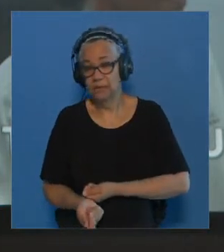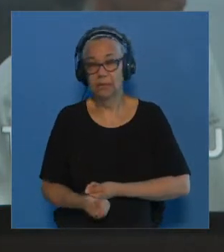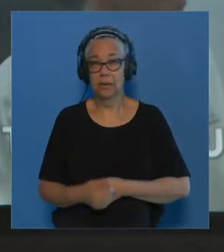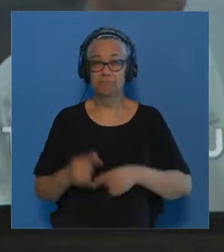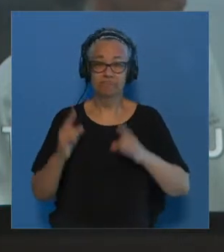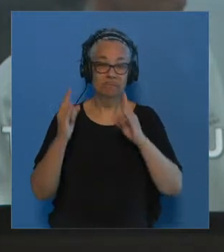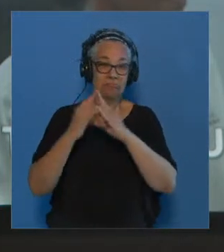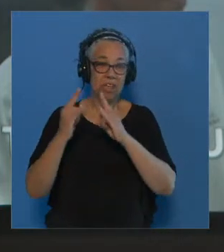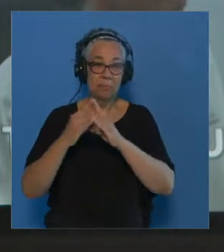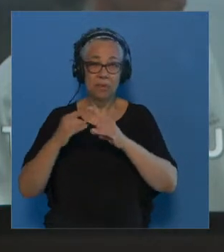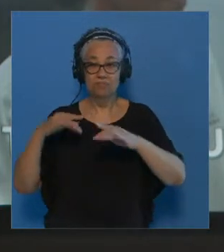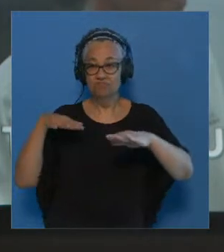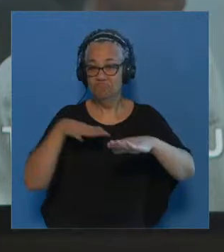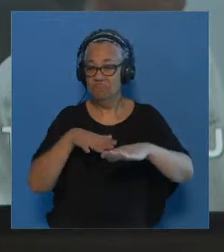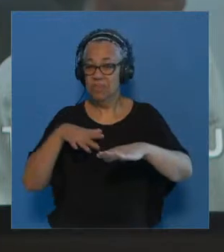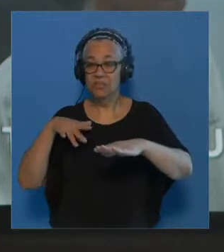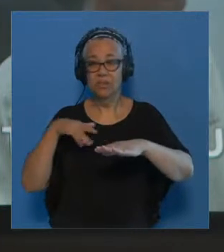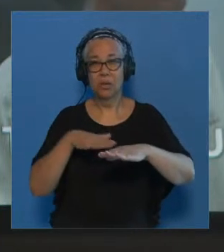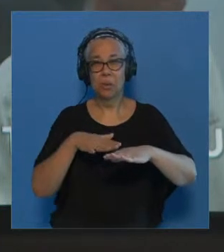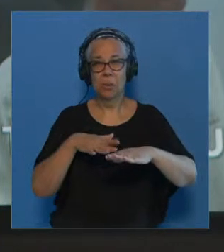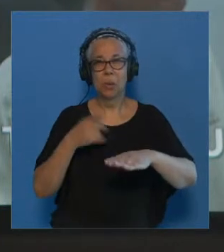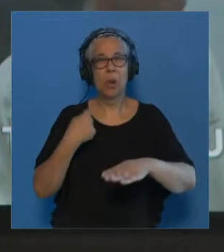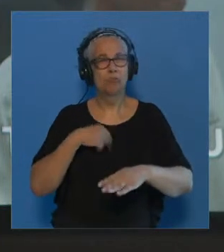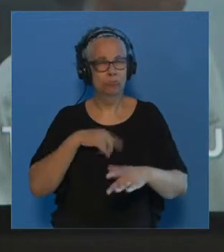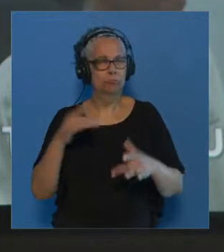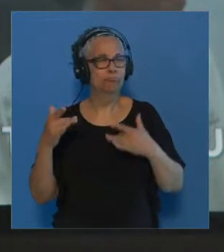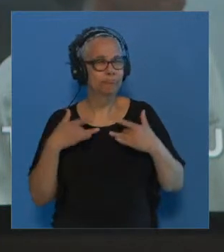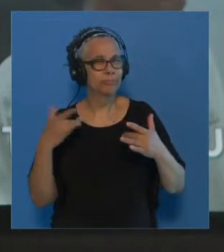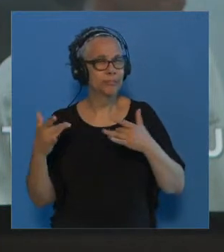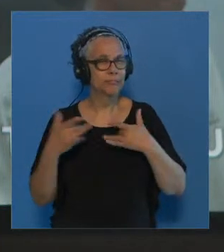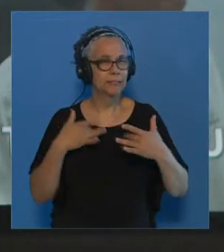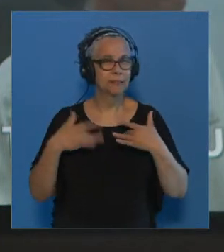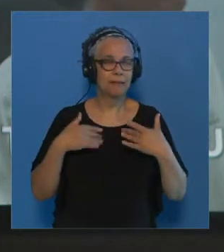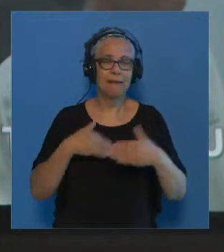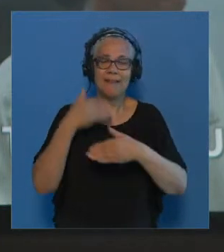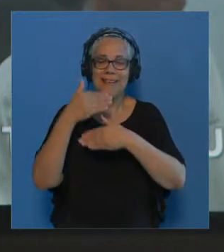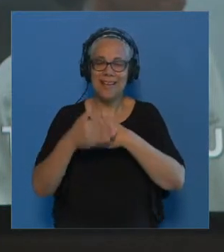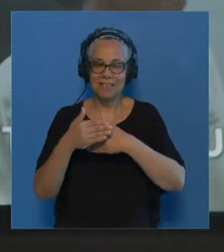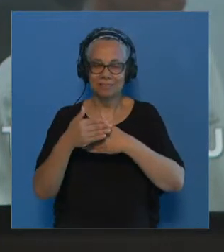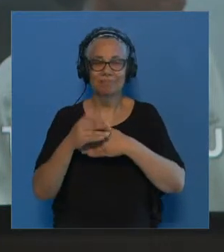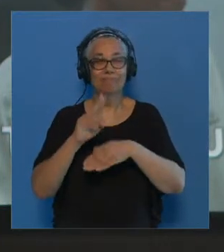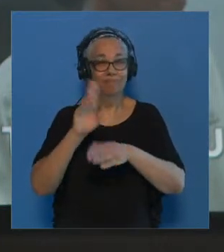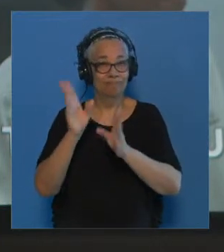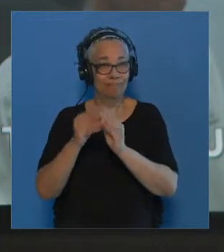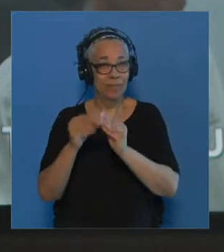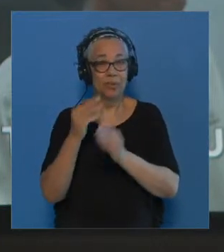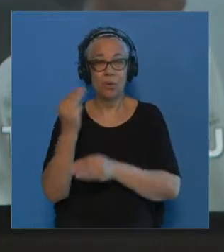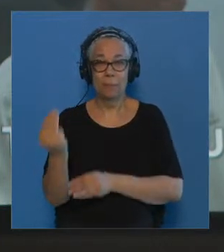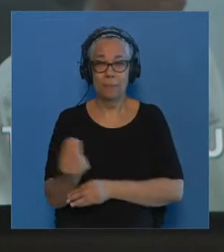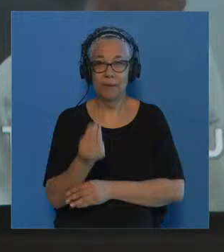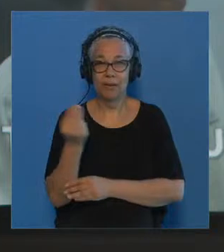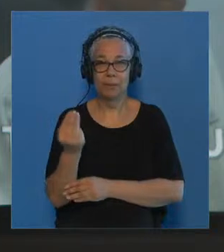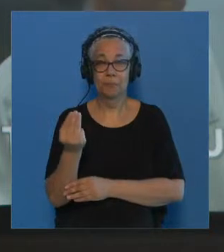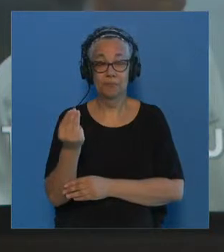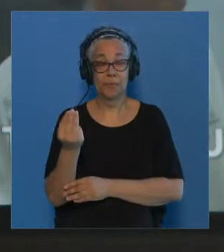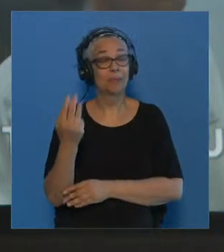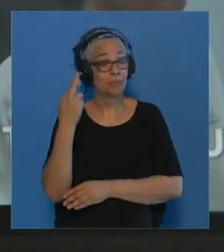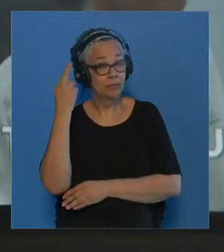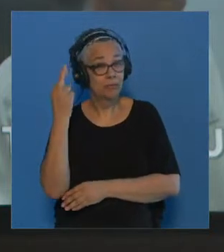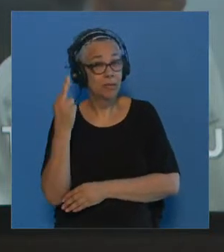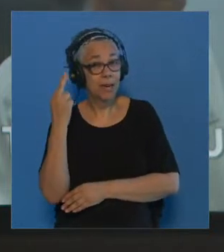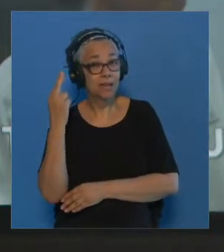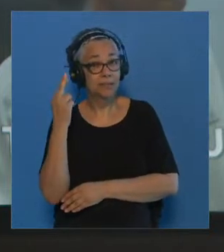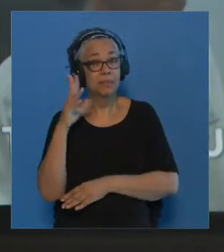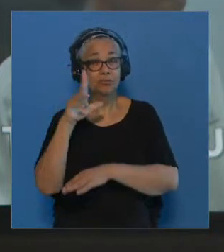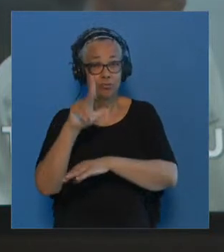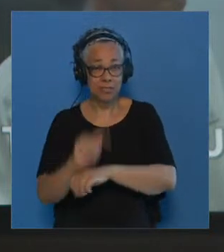of beaches, we will take these matters up at our next regular meeting on Monday. We are mindful of our